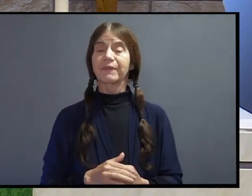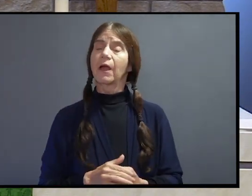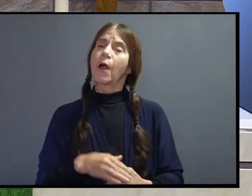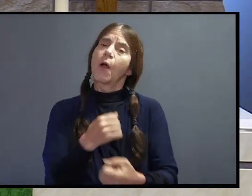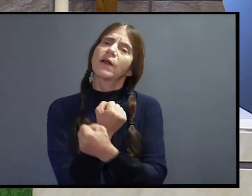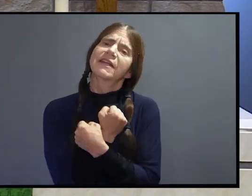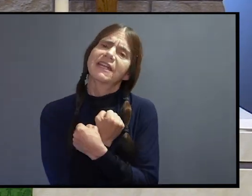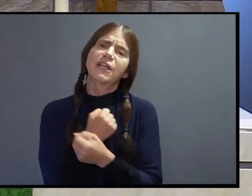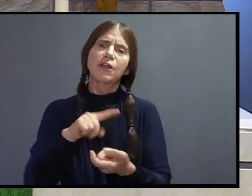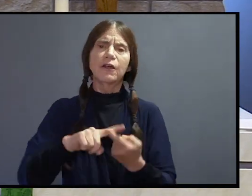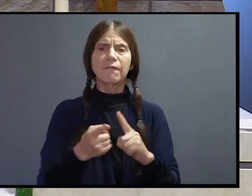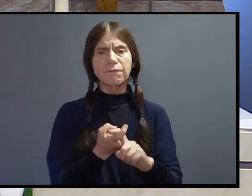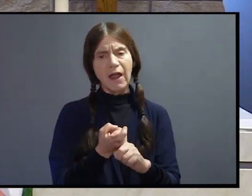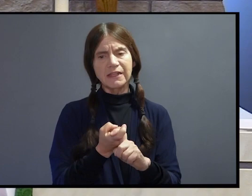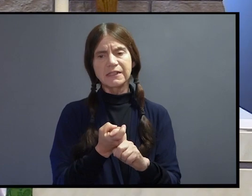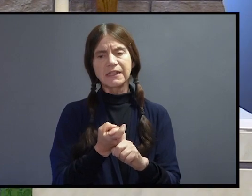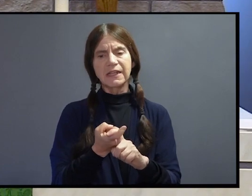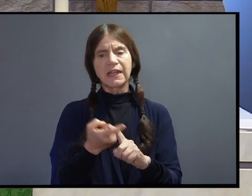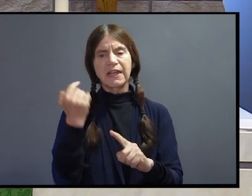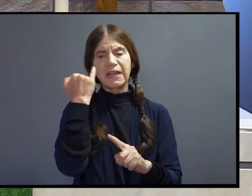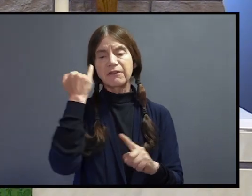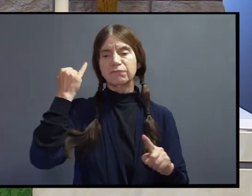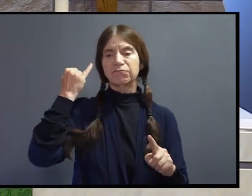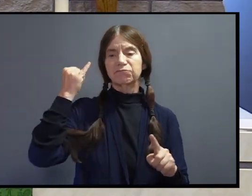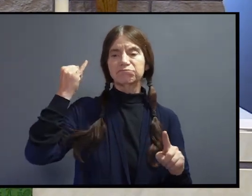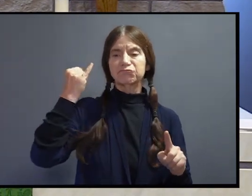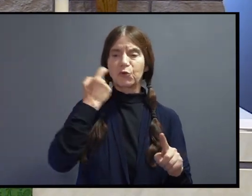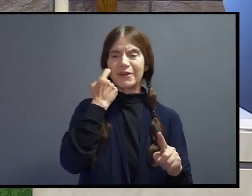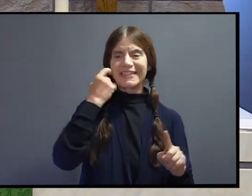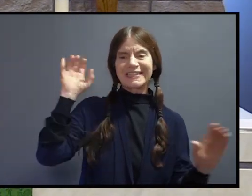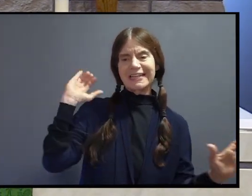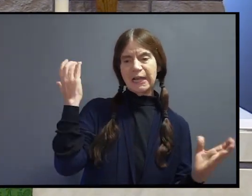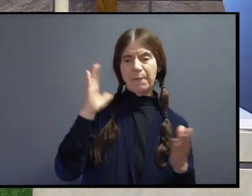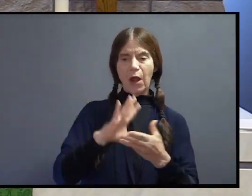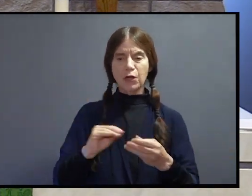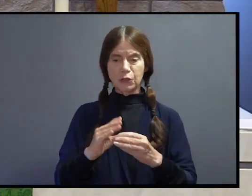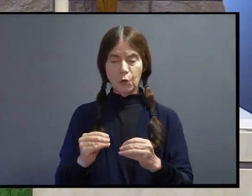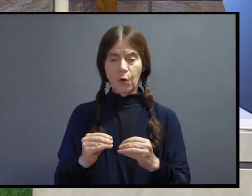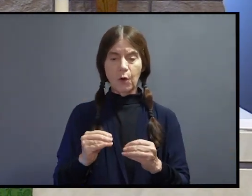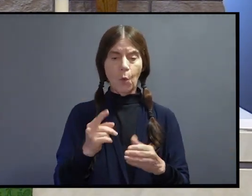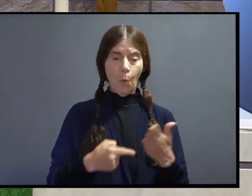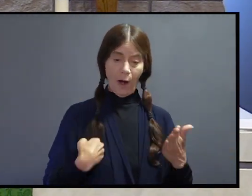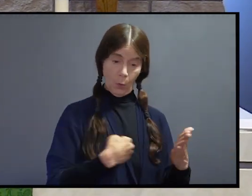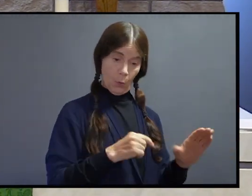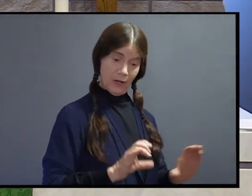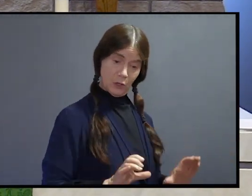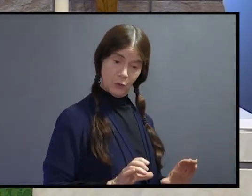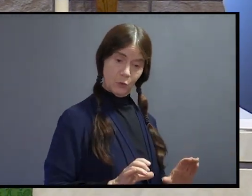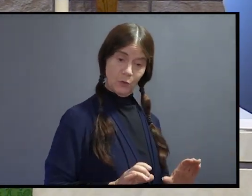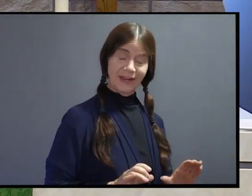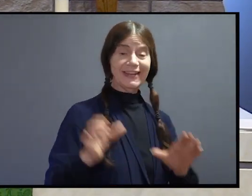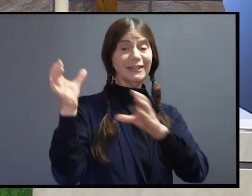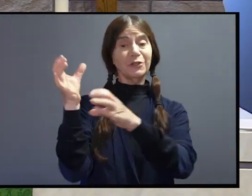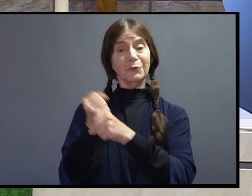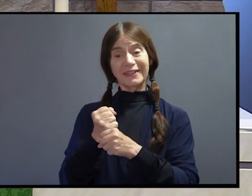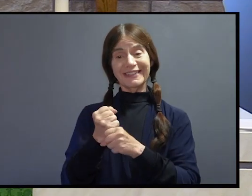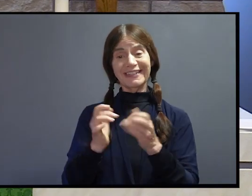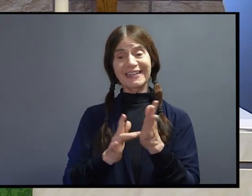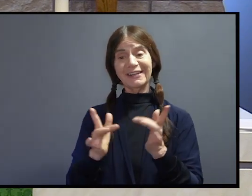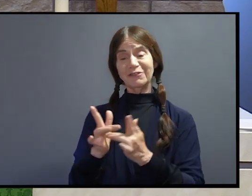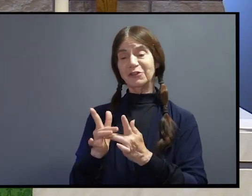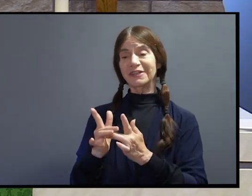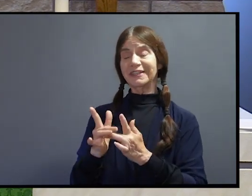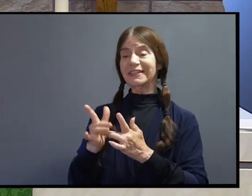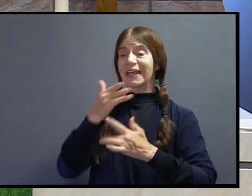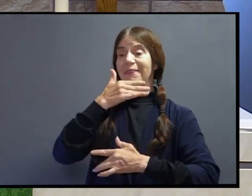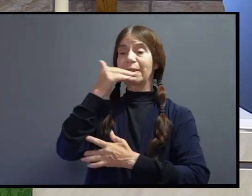Dearly beloved, if these parables are about what we do in order to get Jesus, the